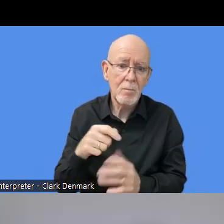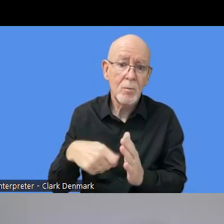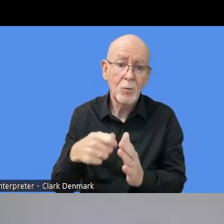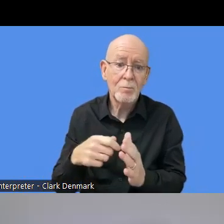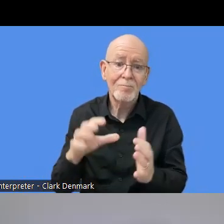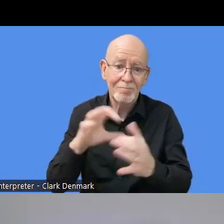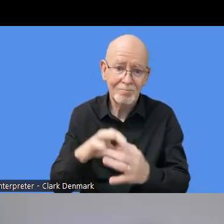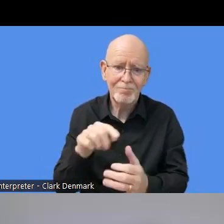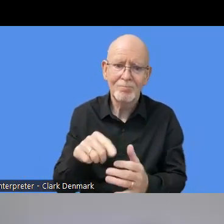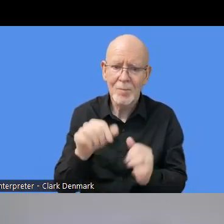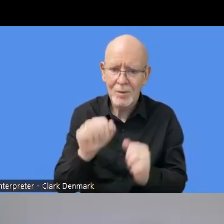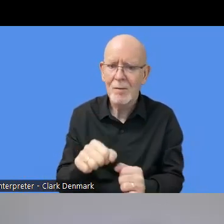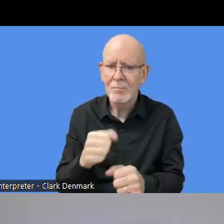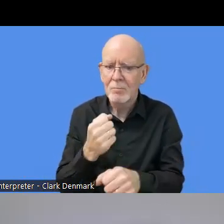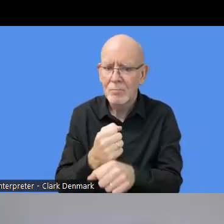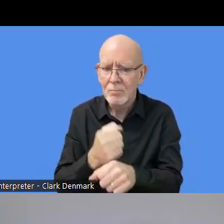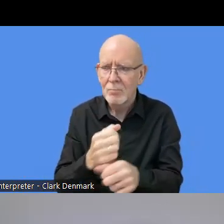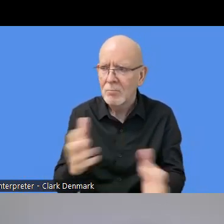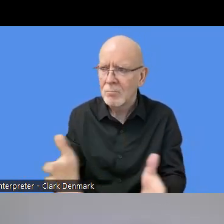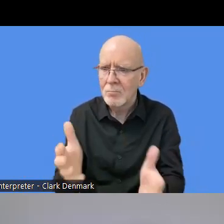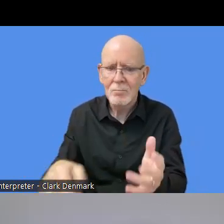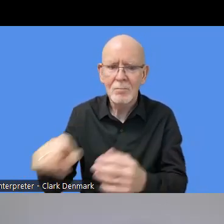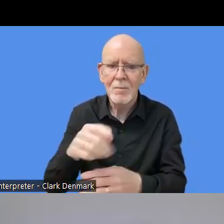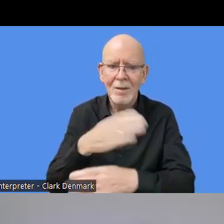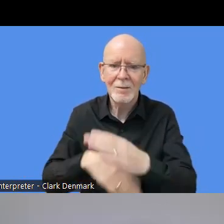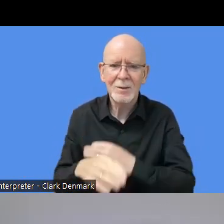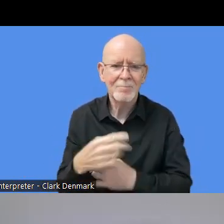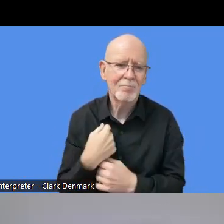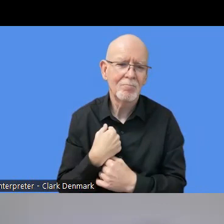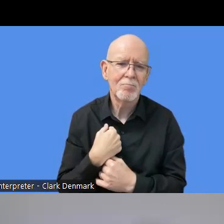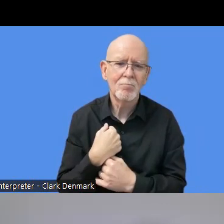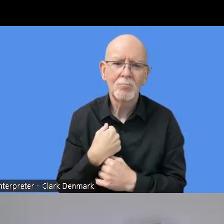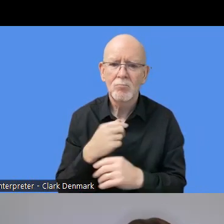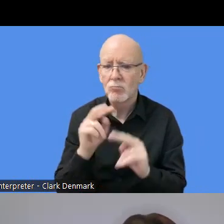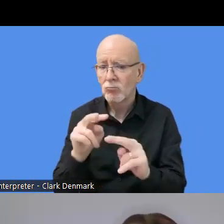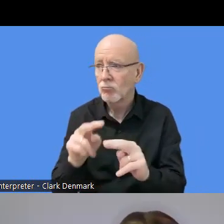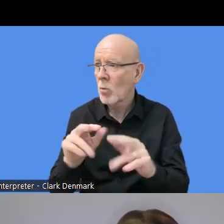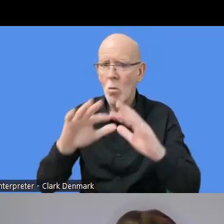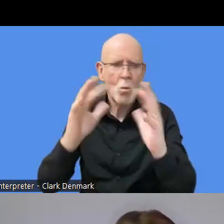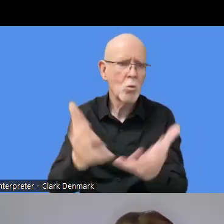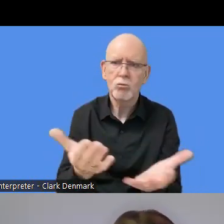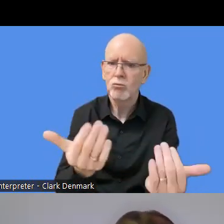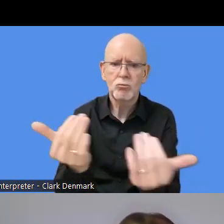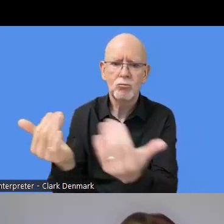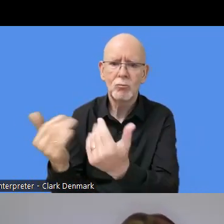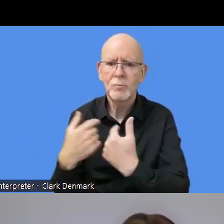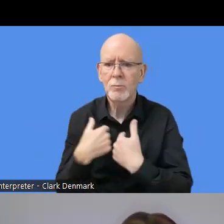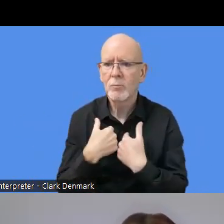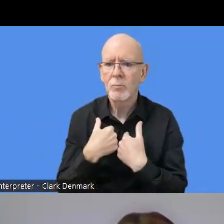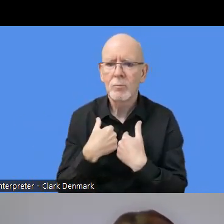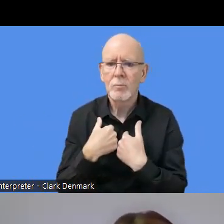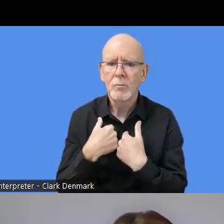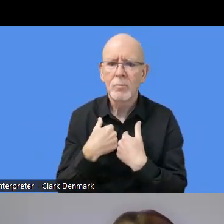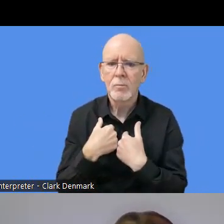encourage best practices from public and private sector employers that really go beyond mere legal compliance. This